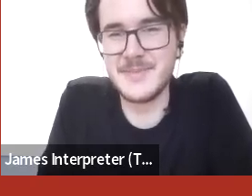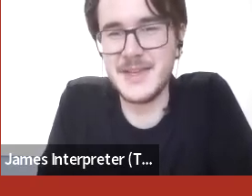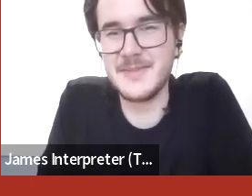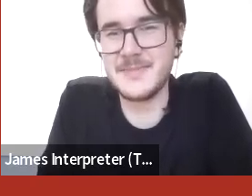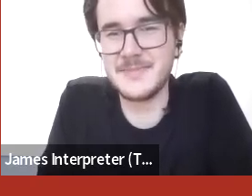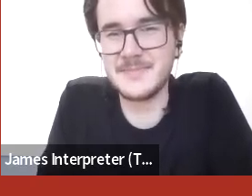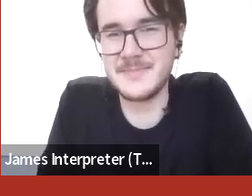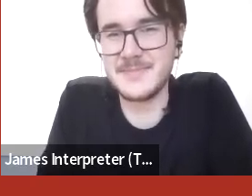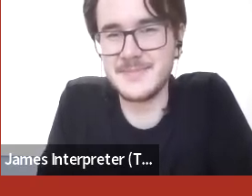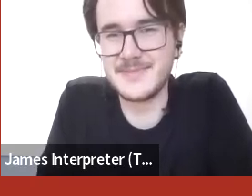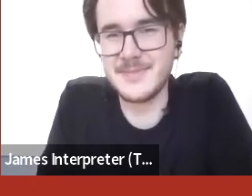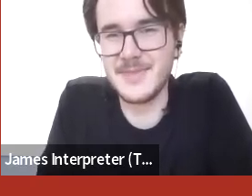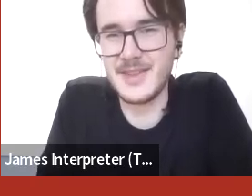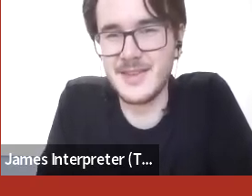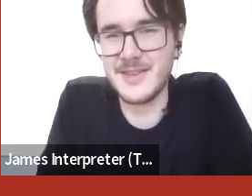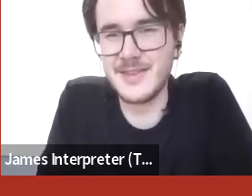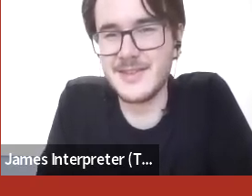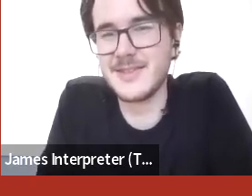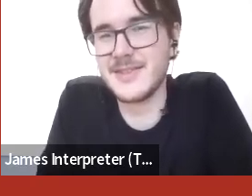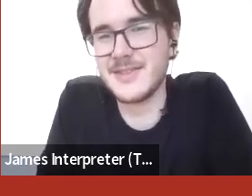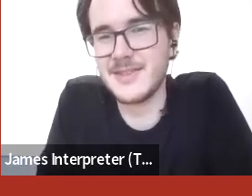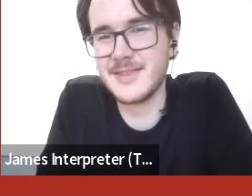Name me.